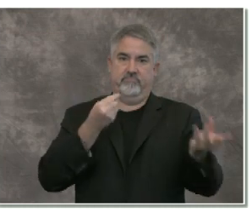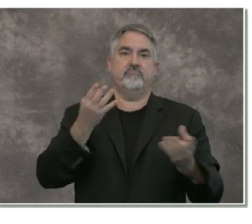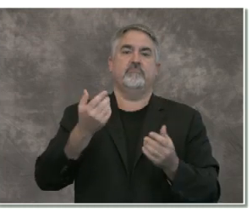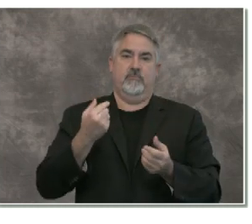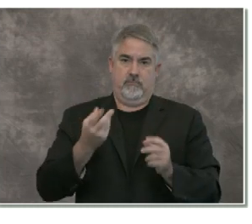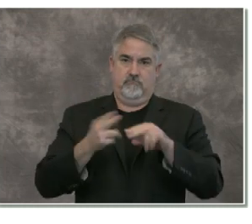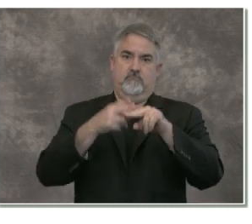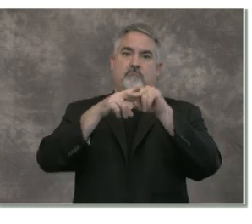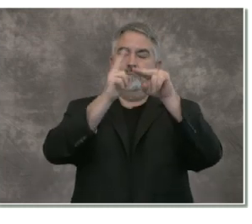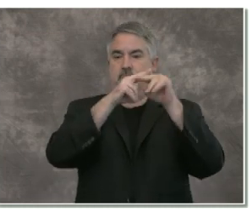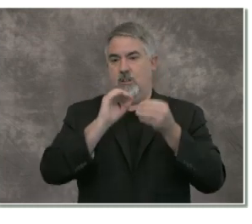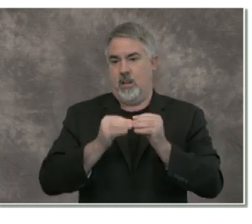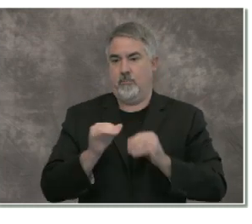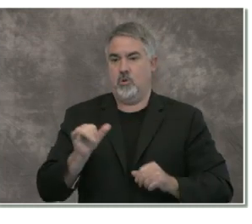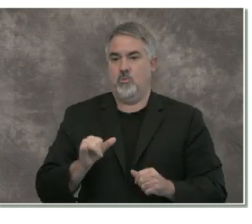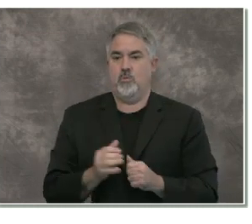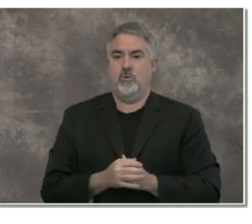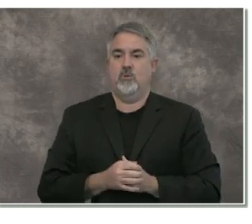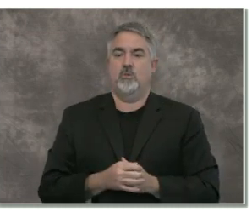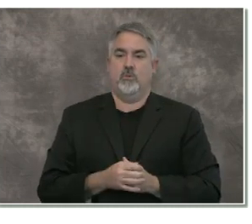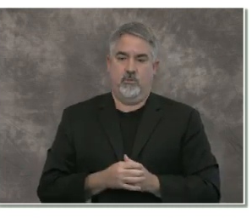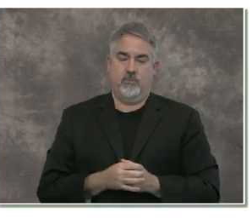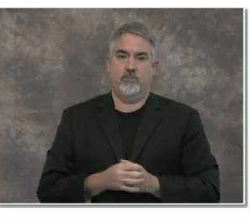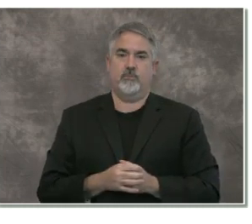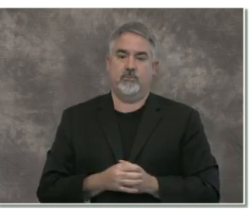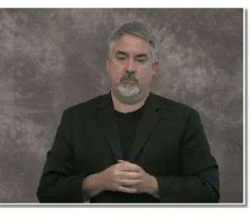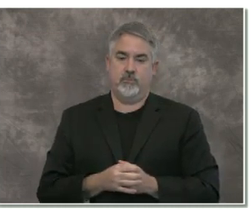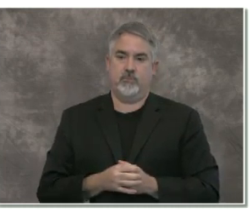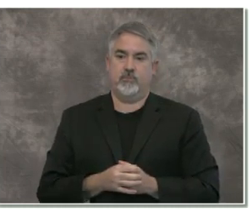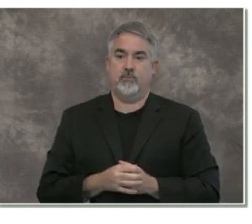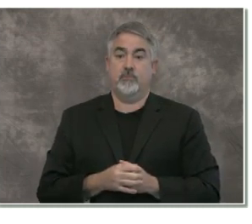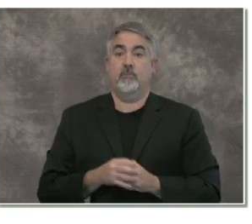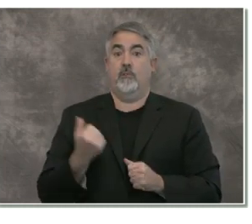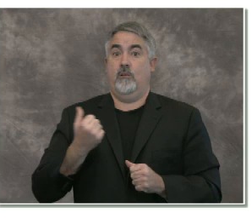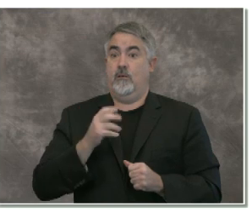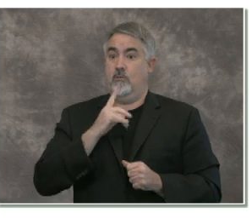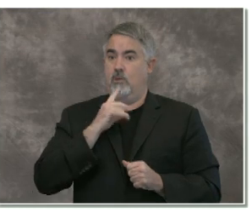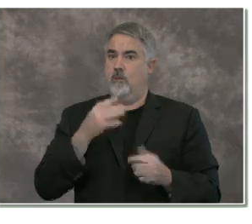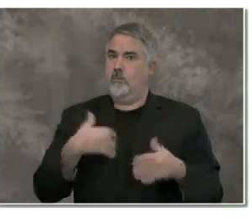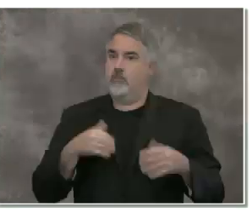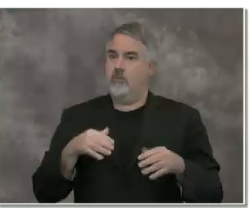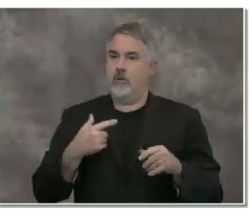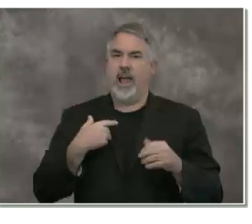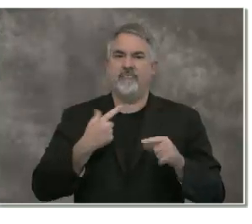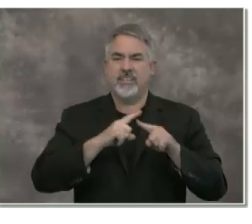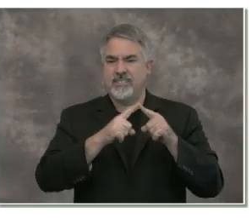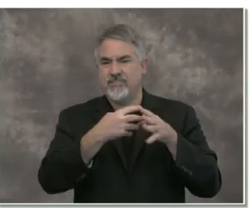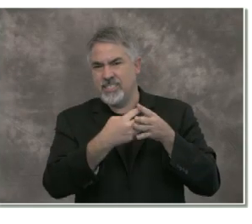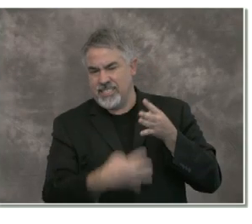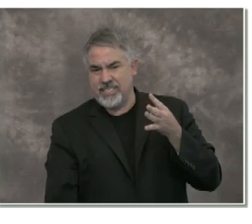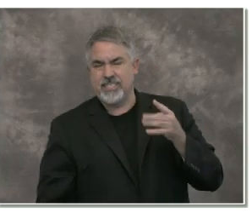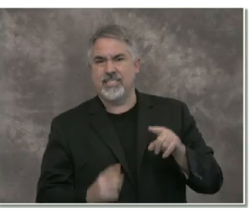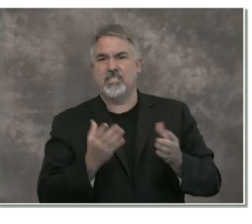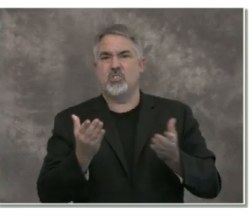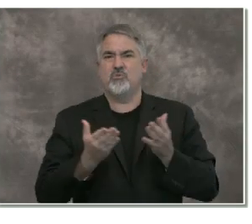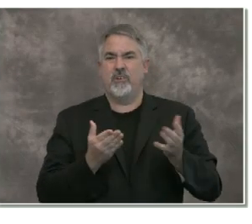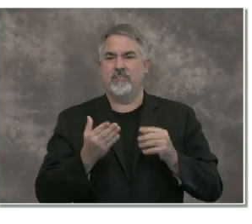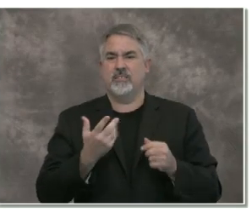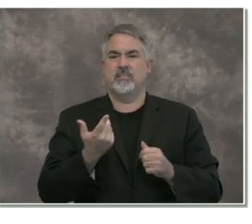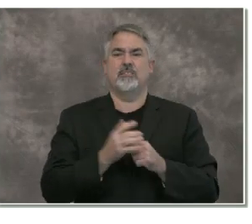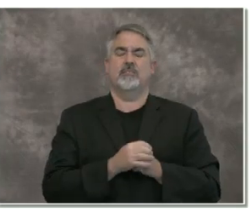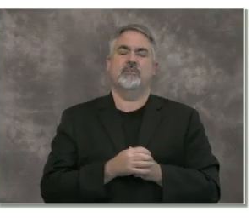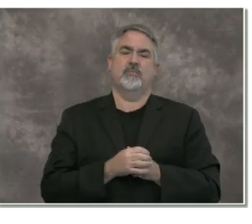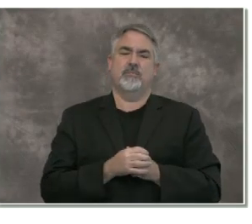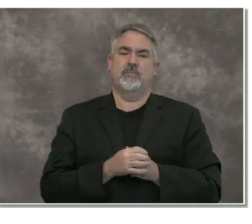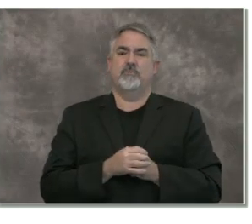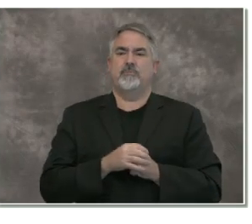with services. The county truly offers a vast array of services, and in addition to these, we are also continuing to respond